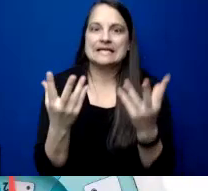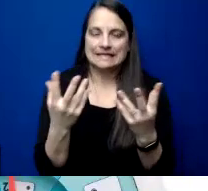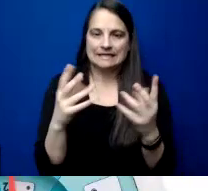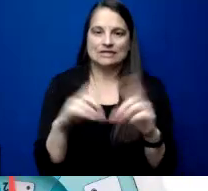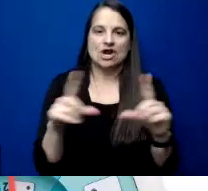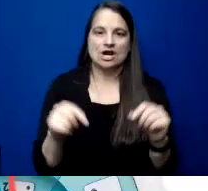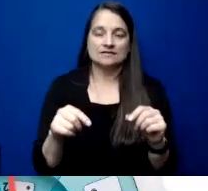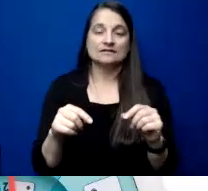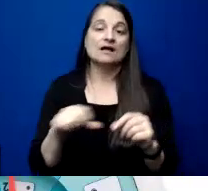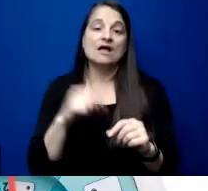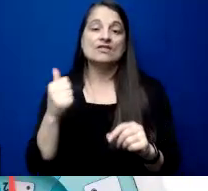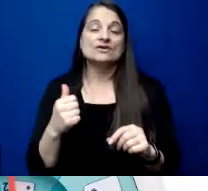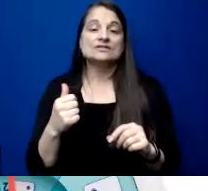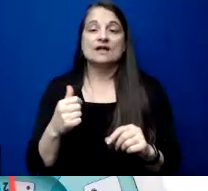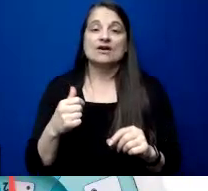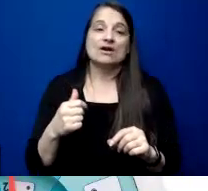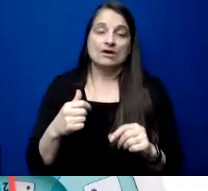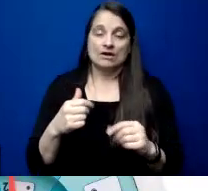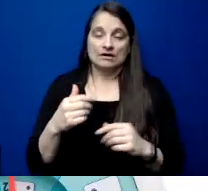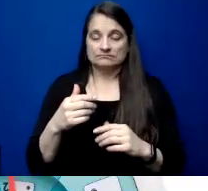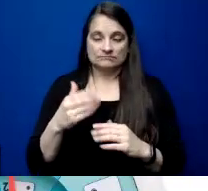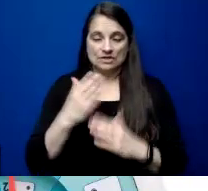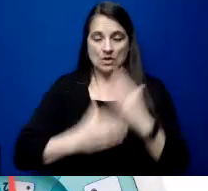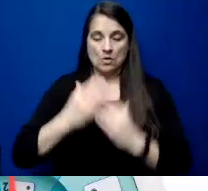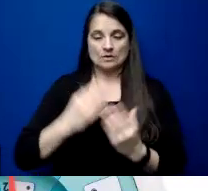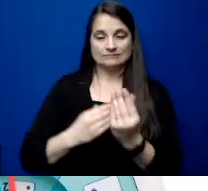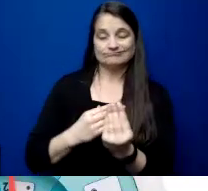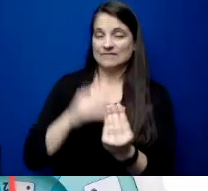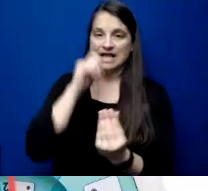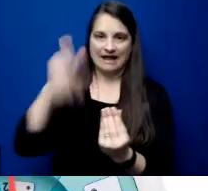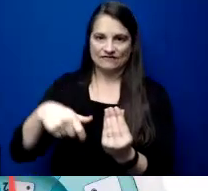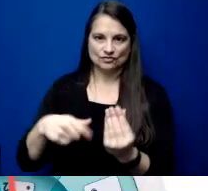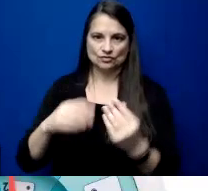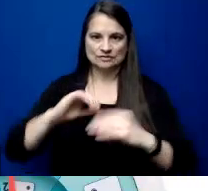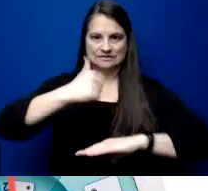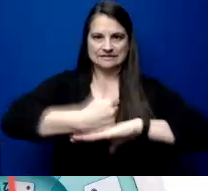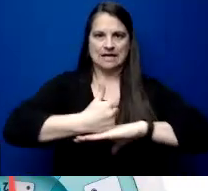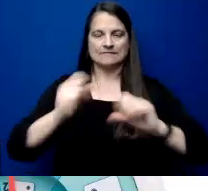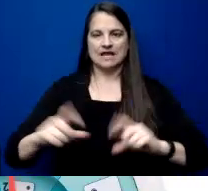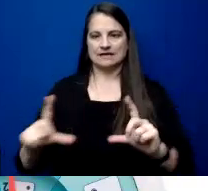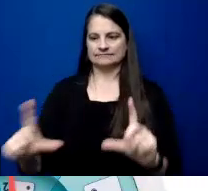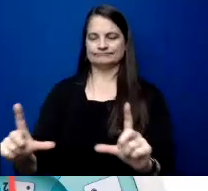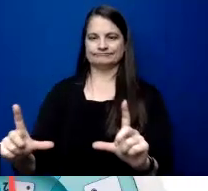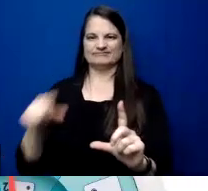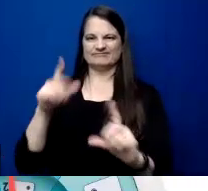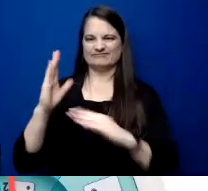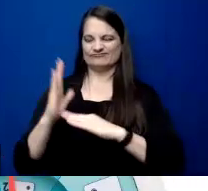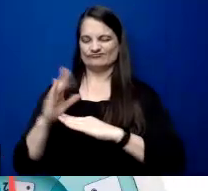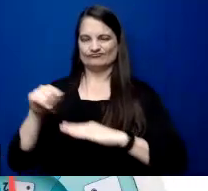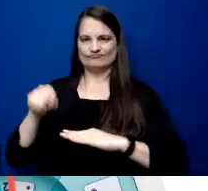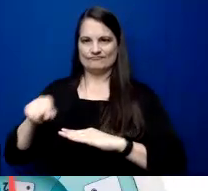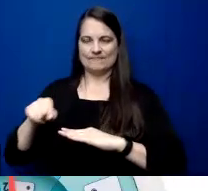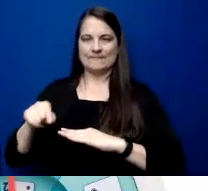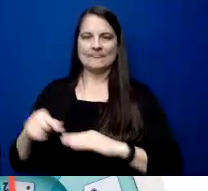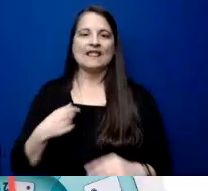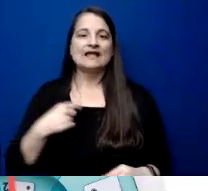are hands-free, so they can just be sitting on the table in front of you. There are smaller ones that are needed probably if you're playing euchre. I think